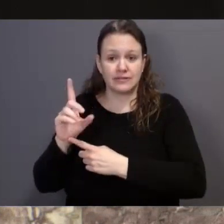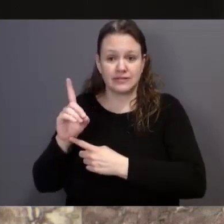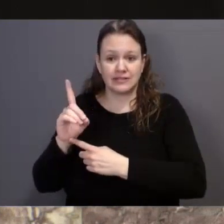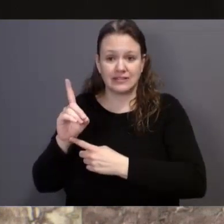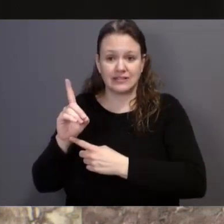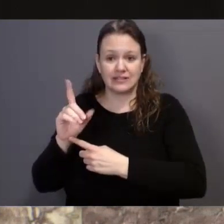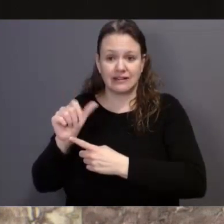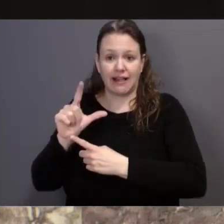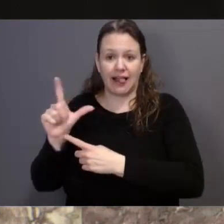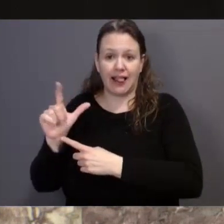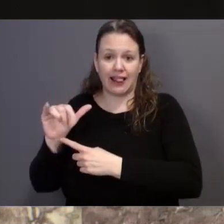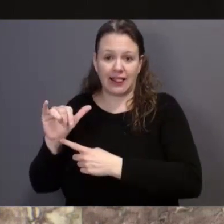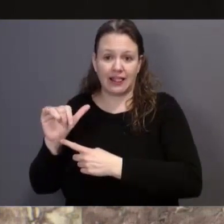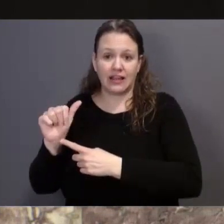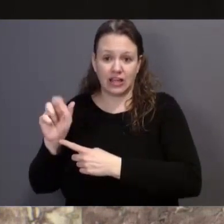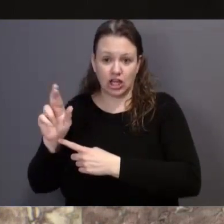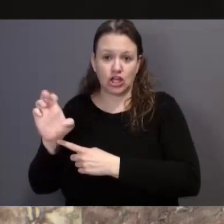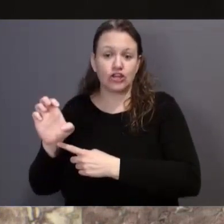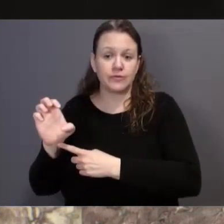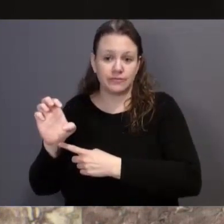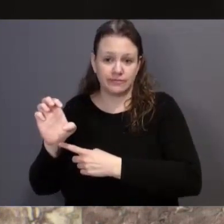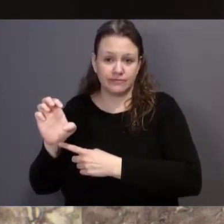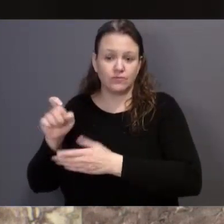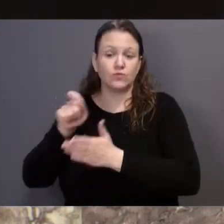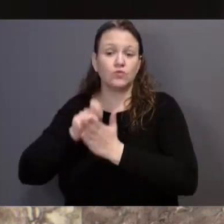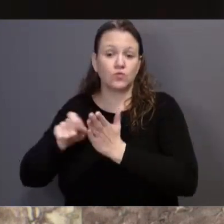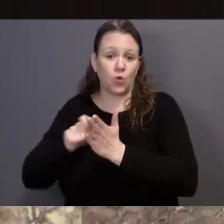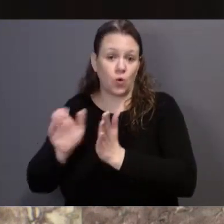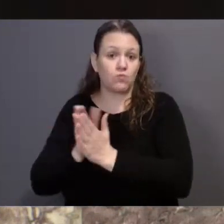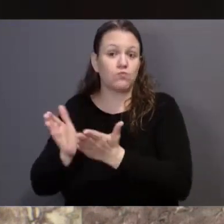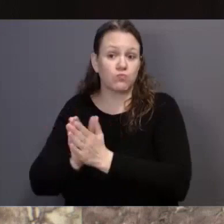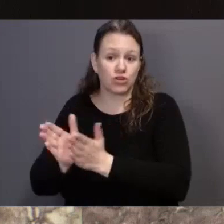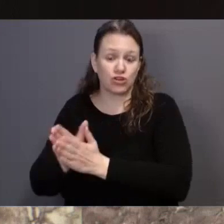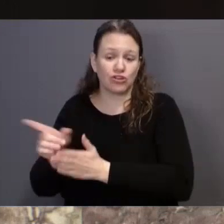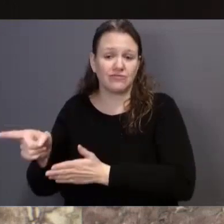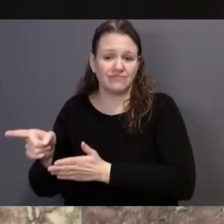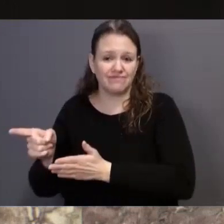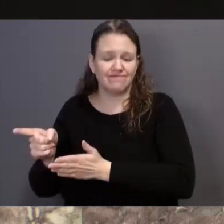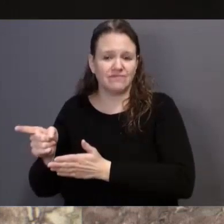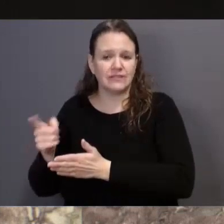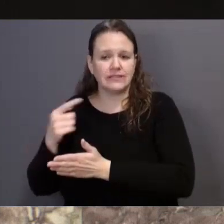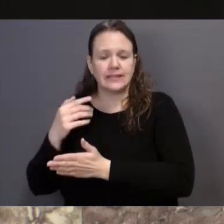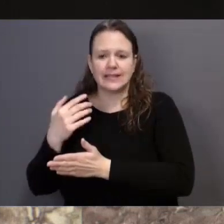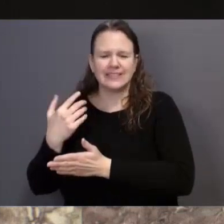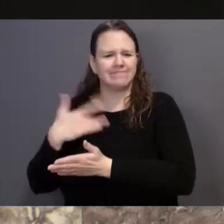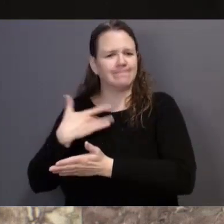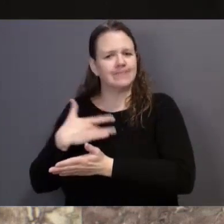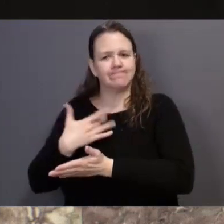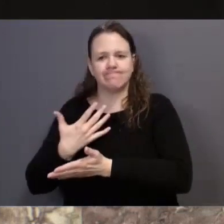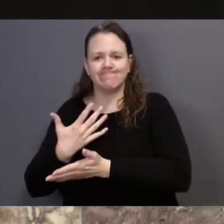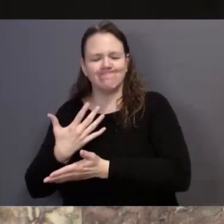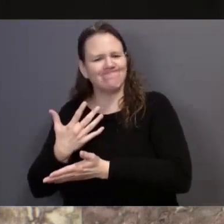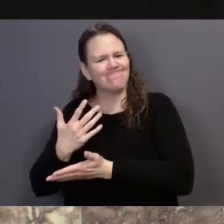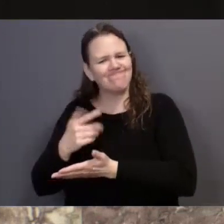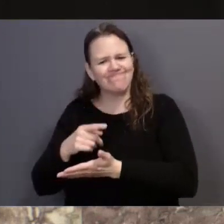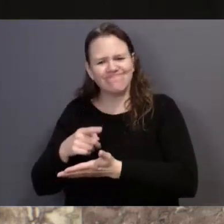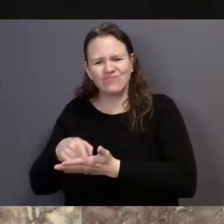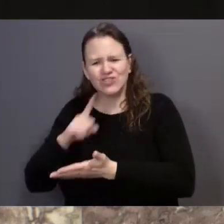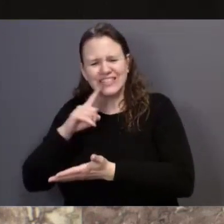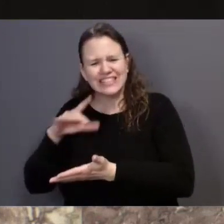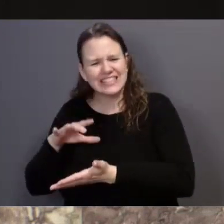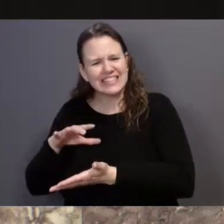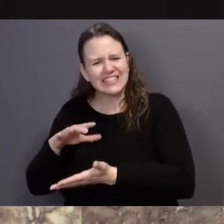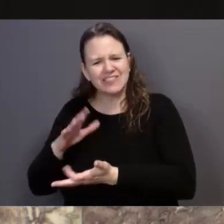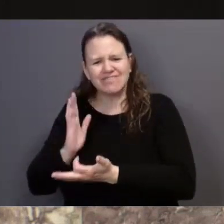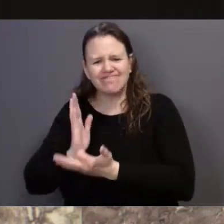get involved in this complicated mess. It may only be tribal, and it may not last too long." And others said, "You know, there's nothing here for us,